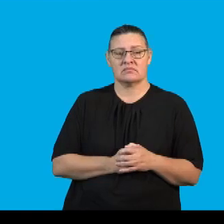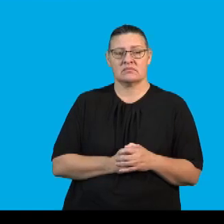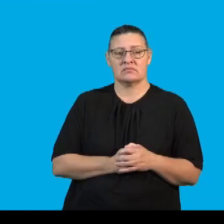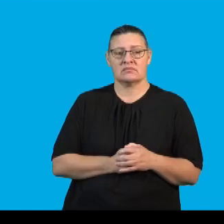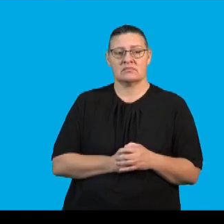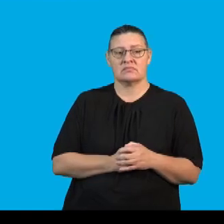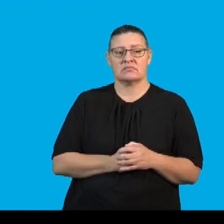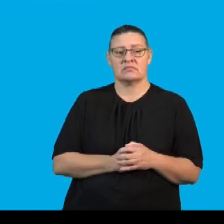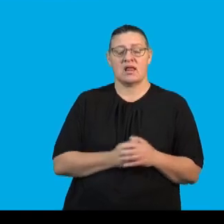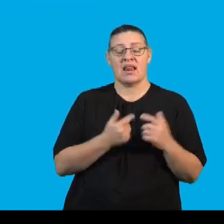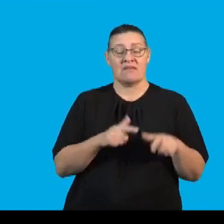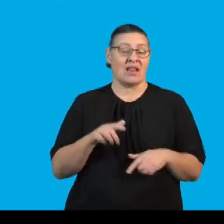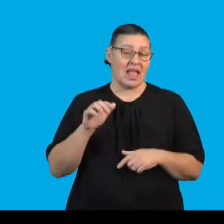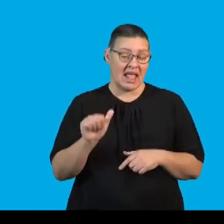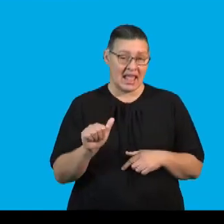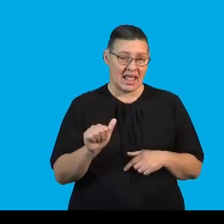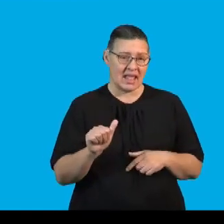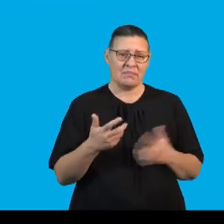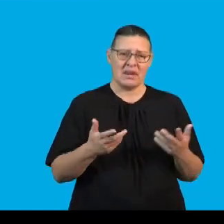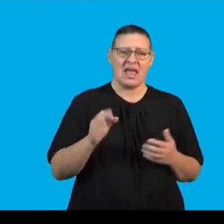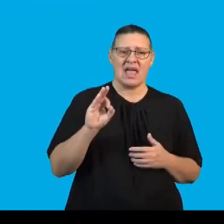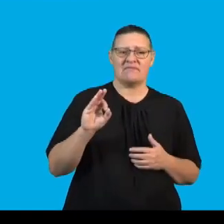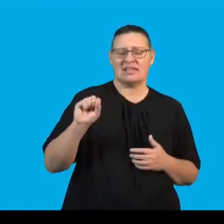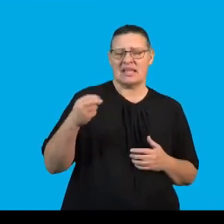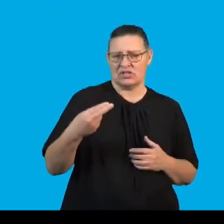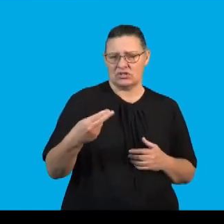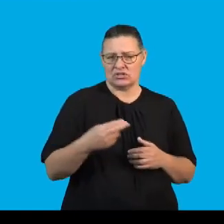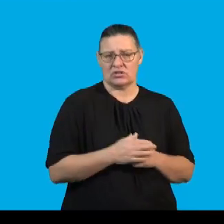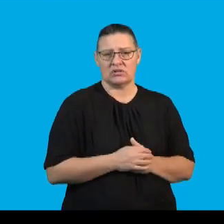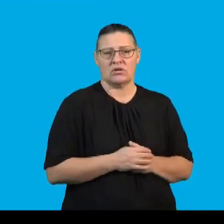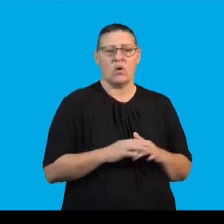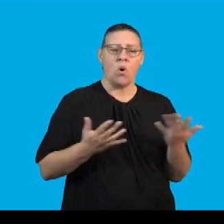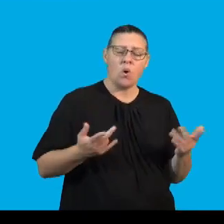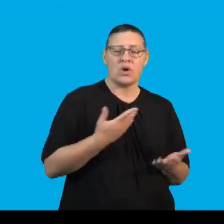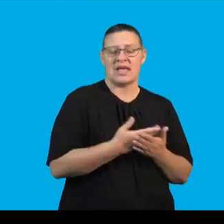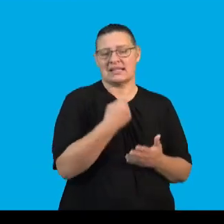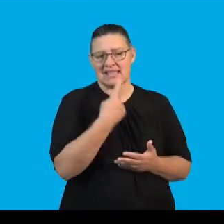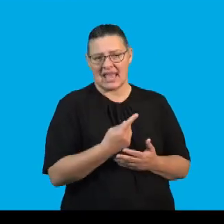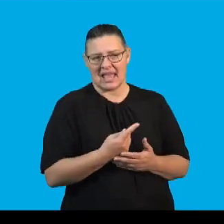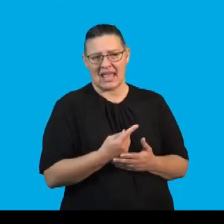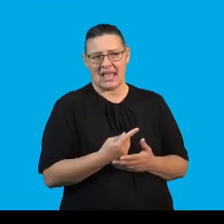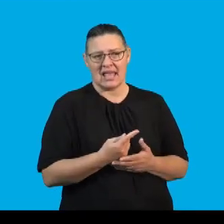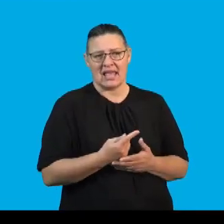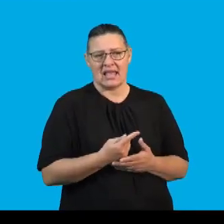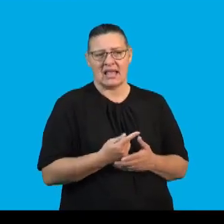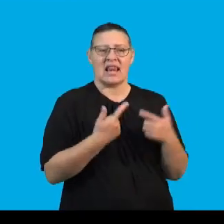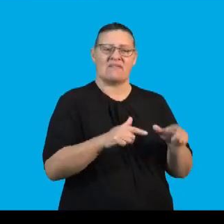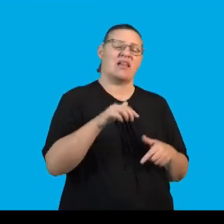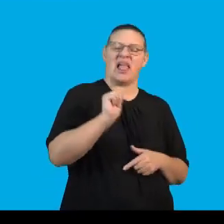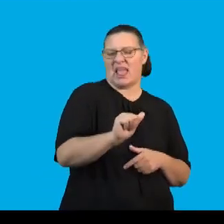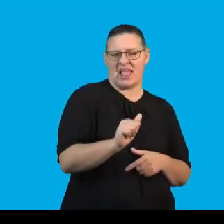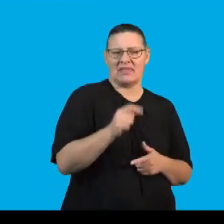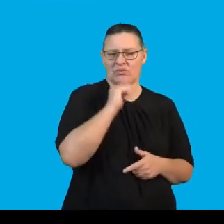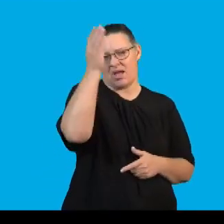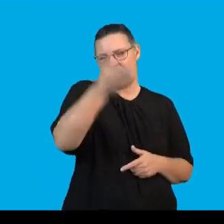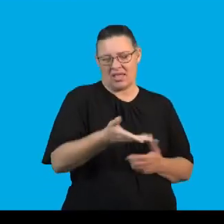So level of A, which is now FSH. You can say A, or you can even say what it is.